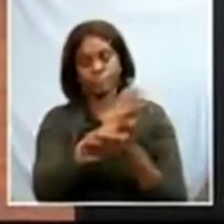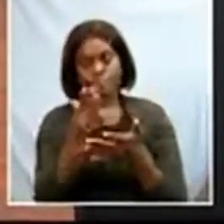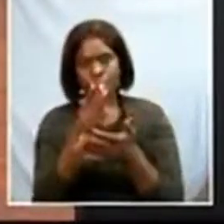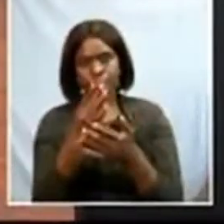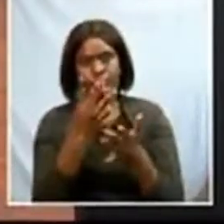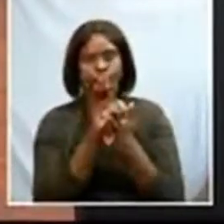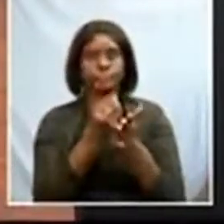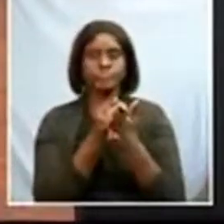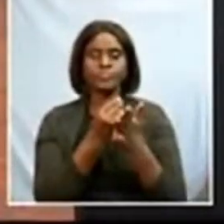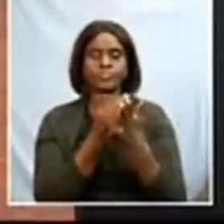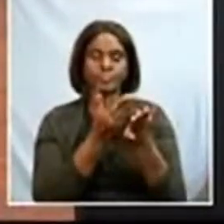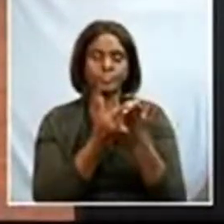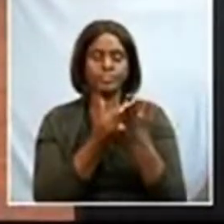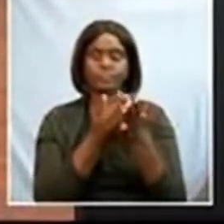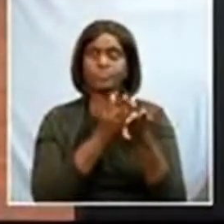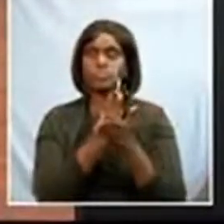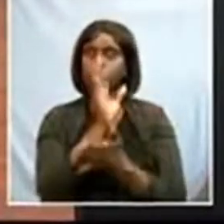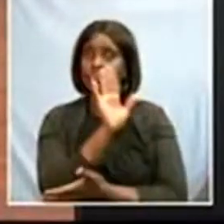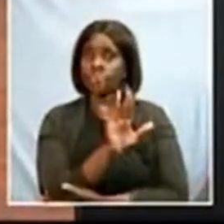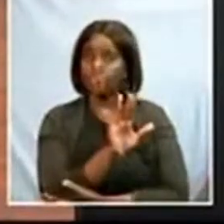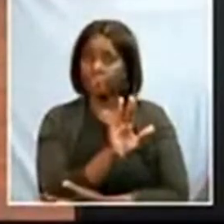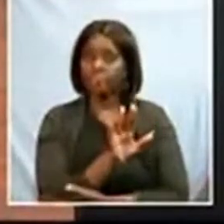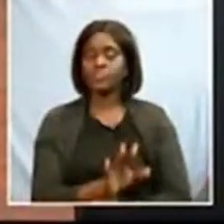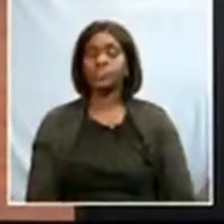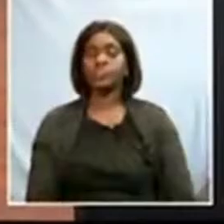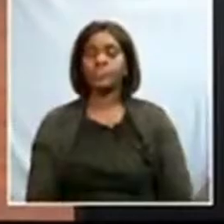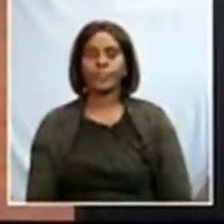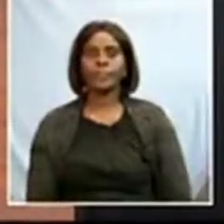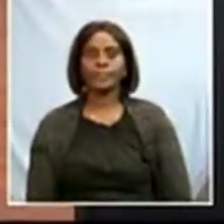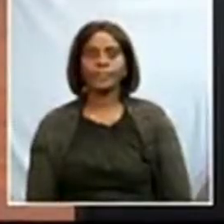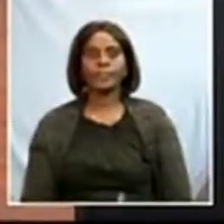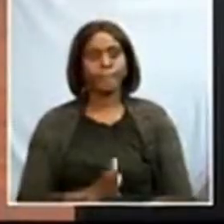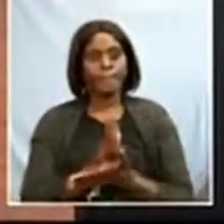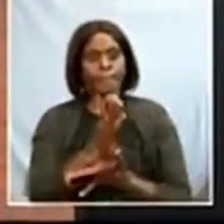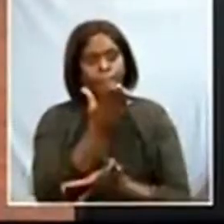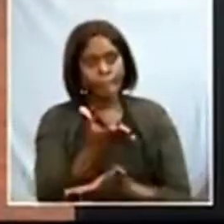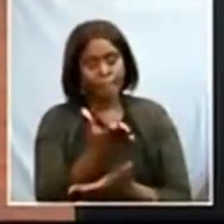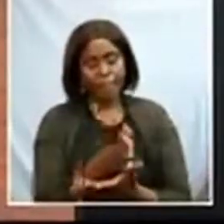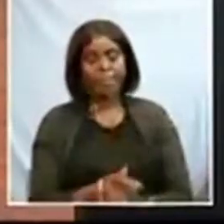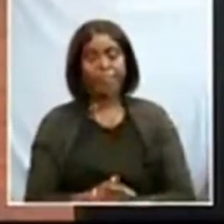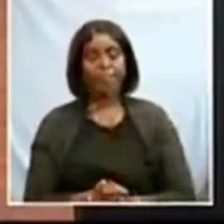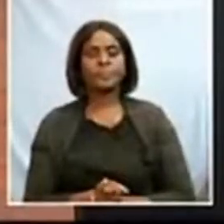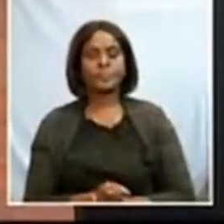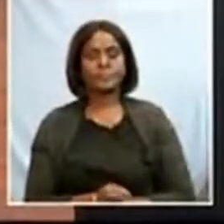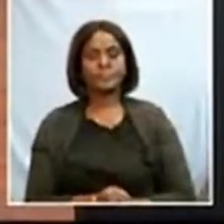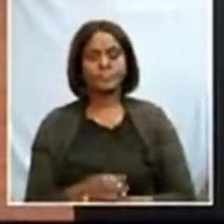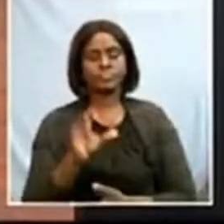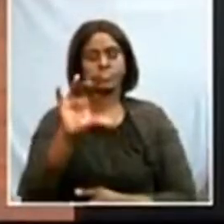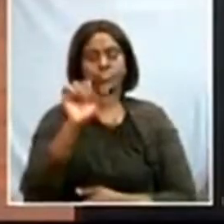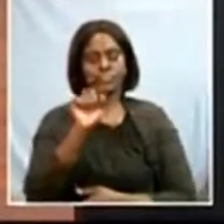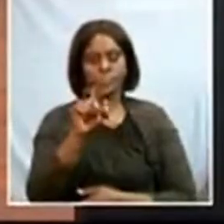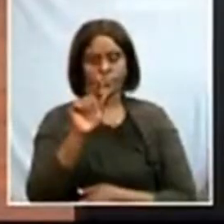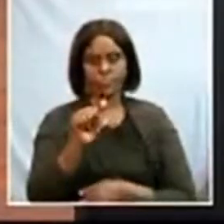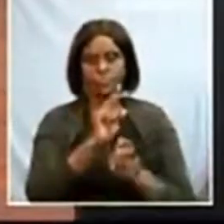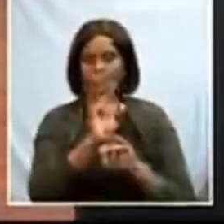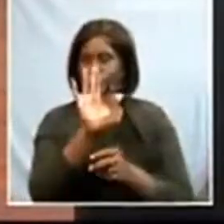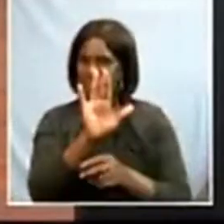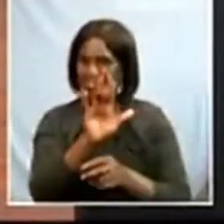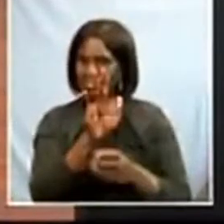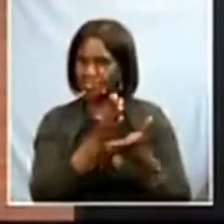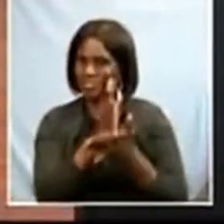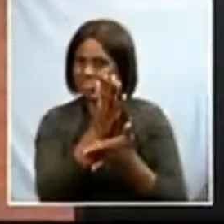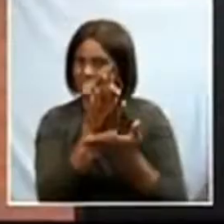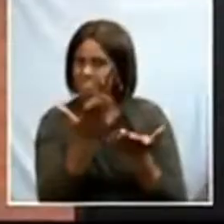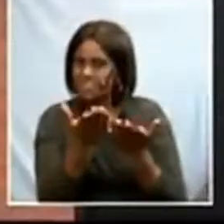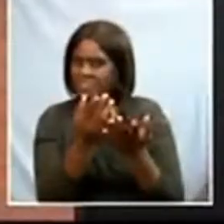the money. Is that correct? Is that correct? Yes, yes, you may respond. Just, is that correct?